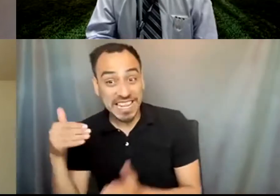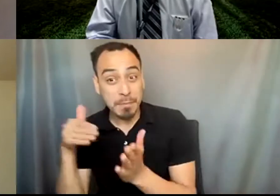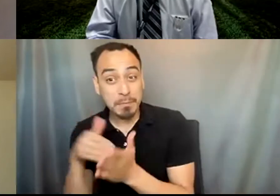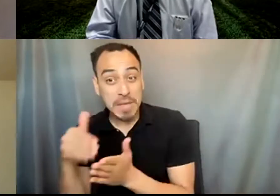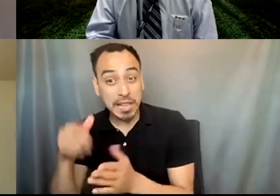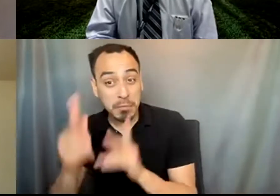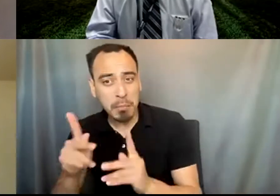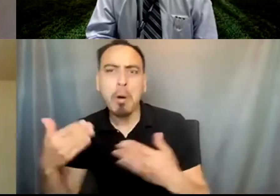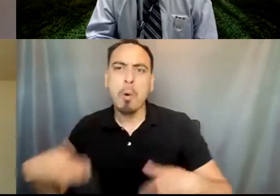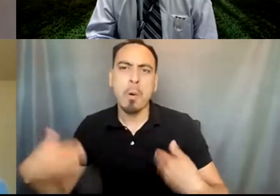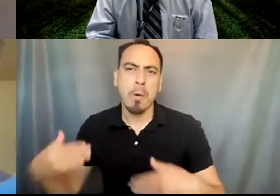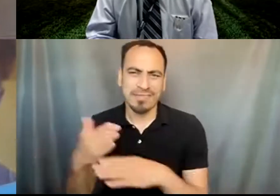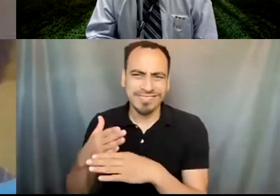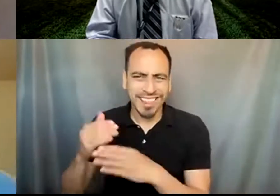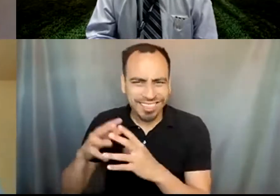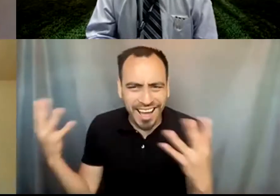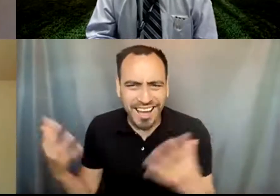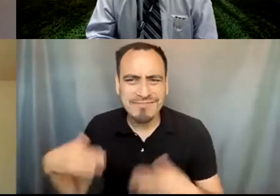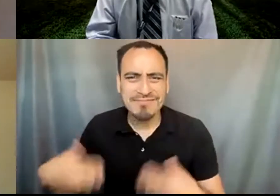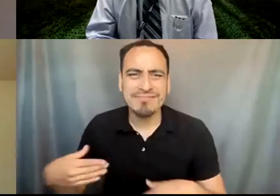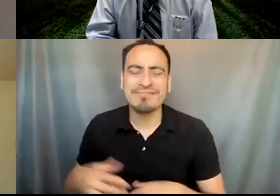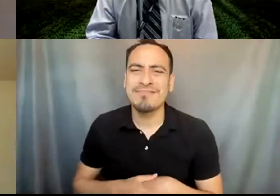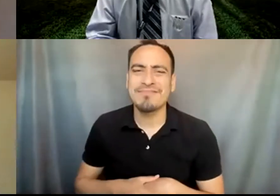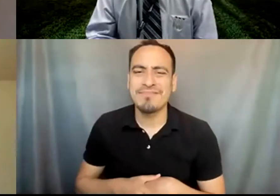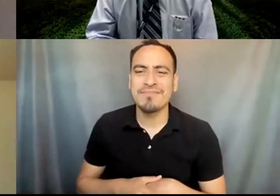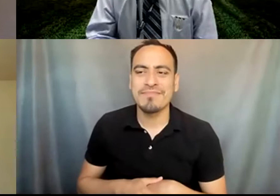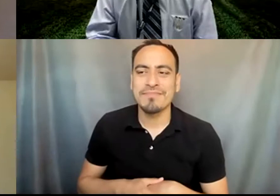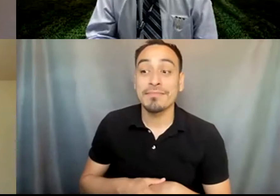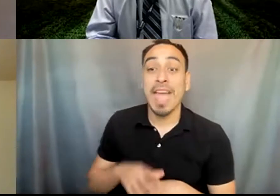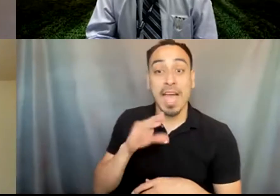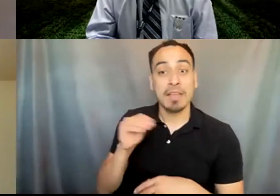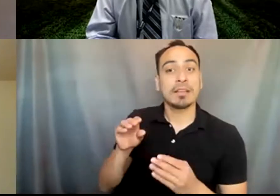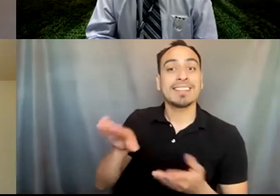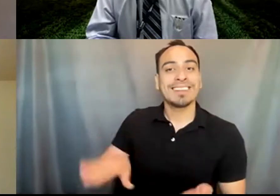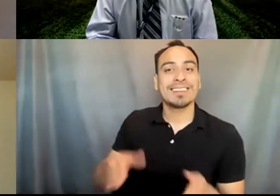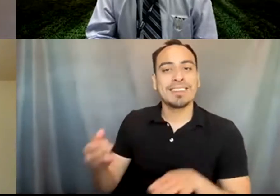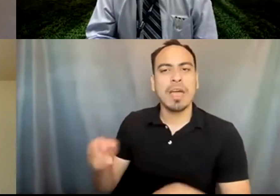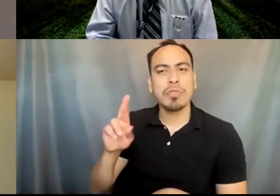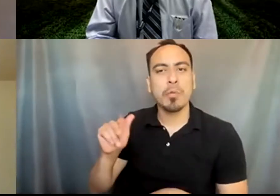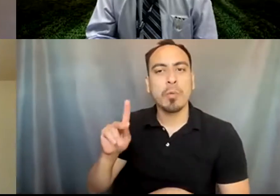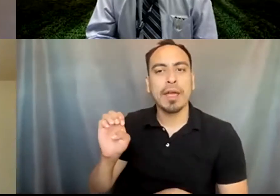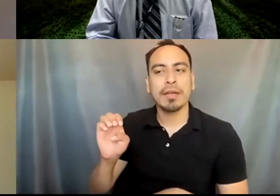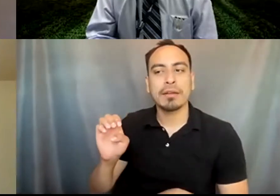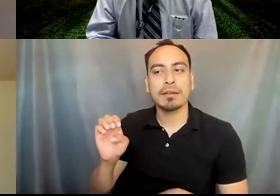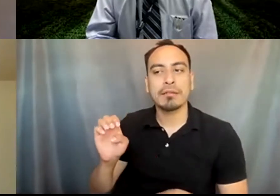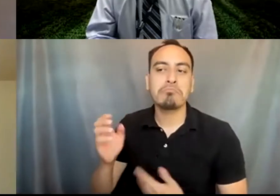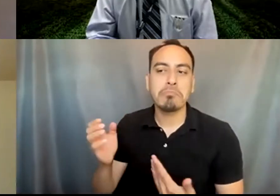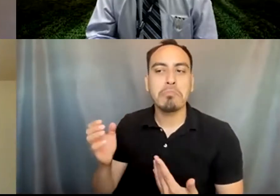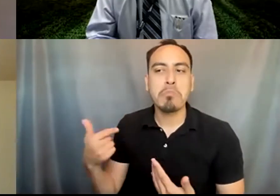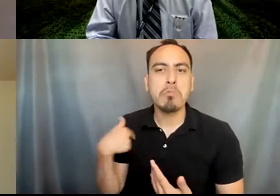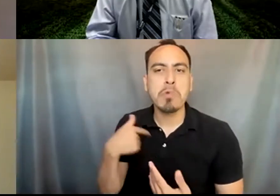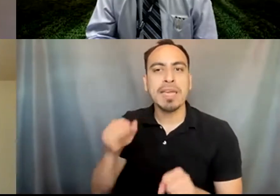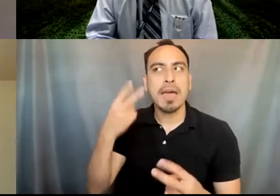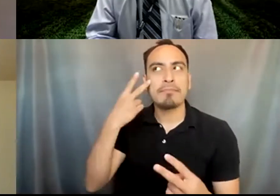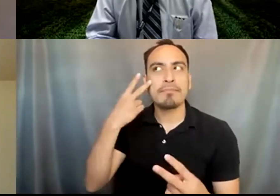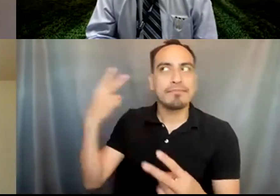at the death rates, especially now that we are looking back at 2020, you can